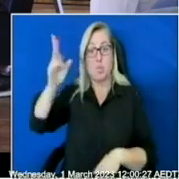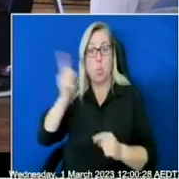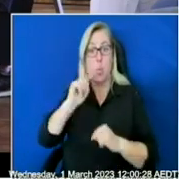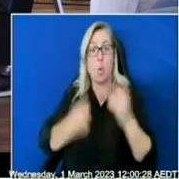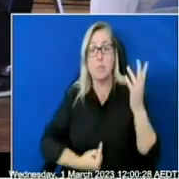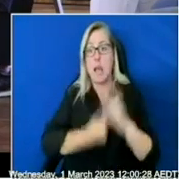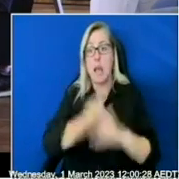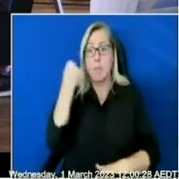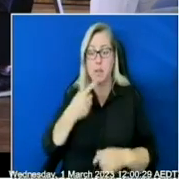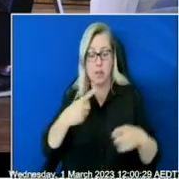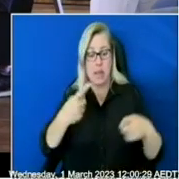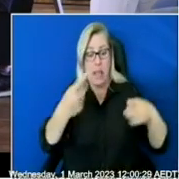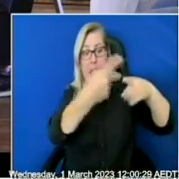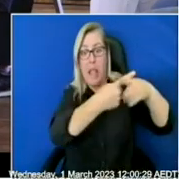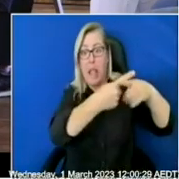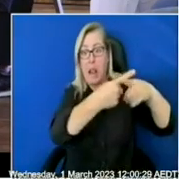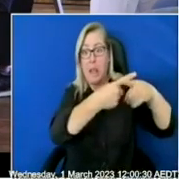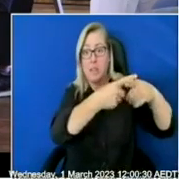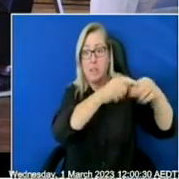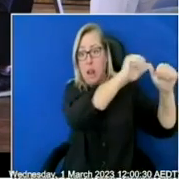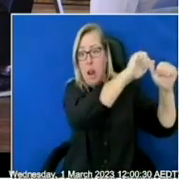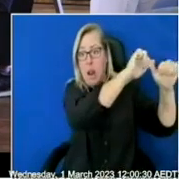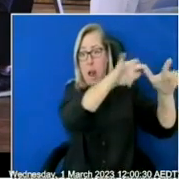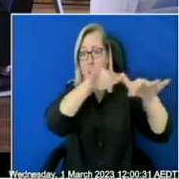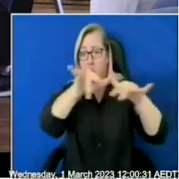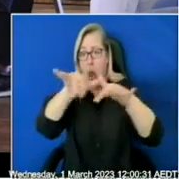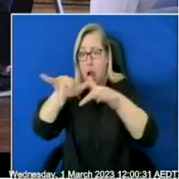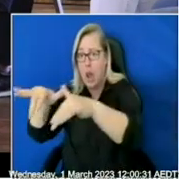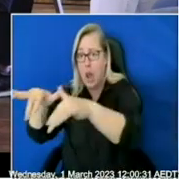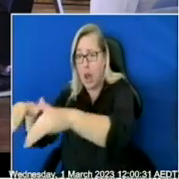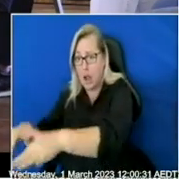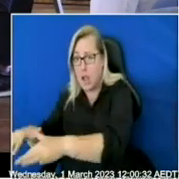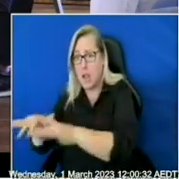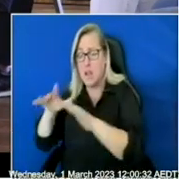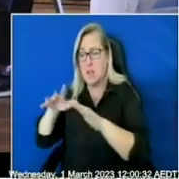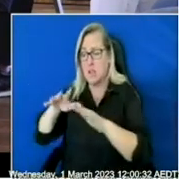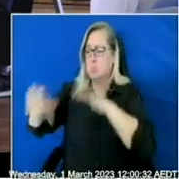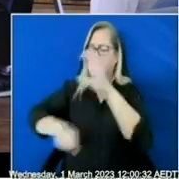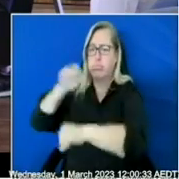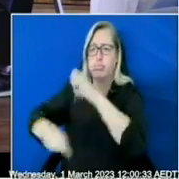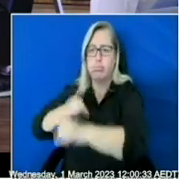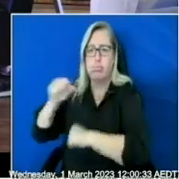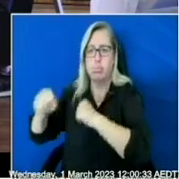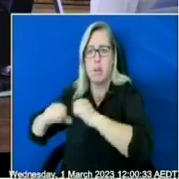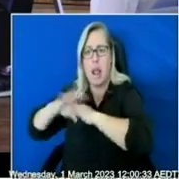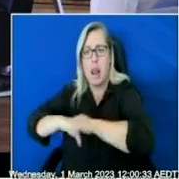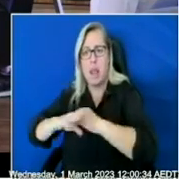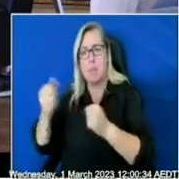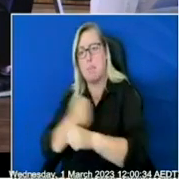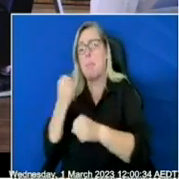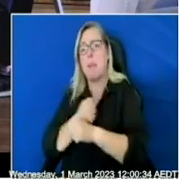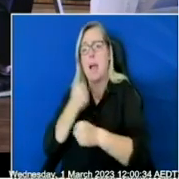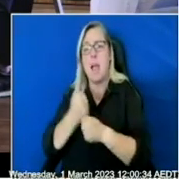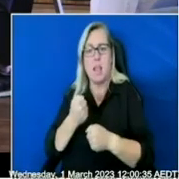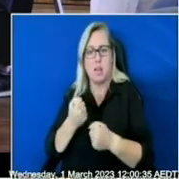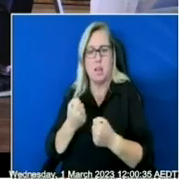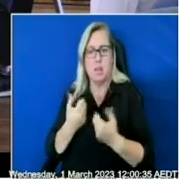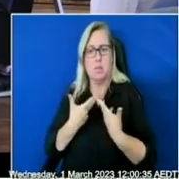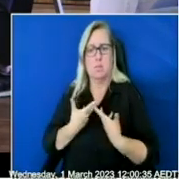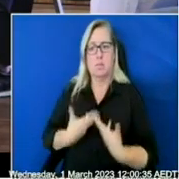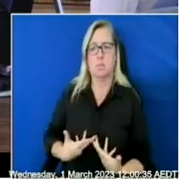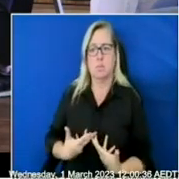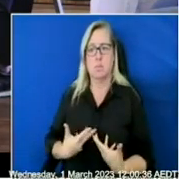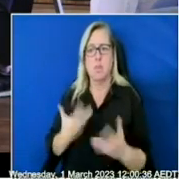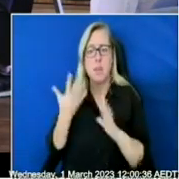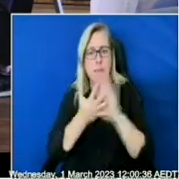use this land here to create wealth, and it all keeps the crown rich, doesn't it? But there's the first law of the country, and it's